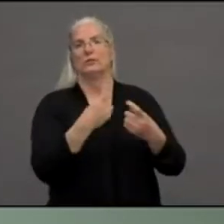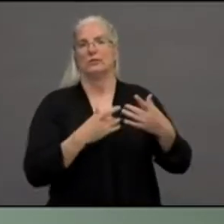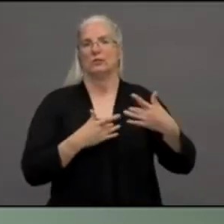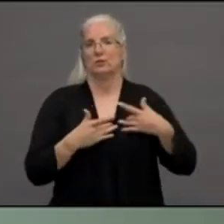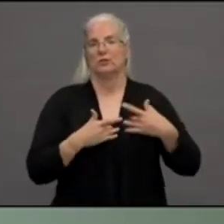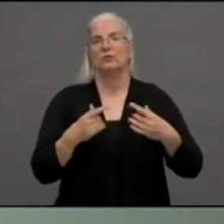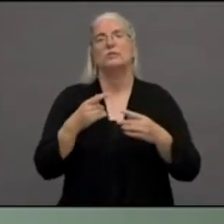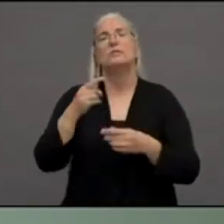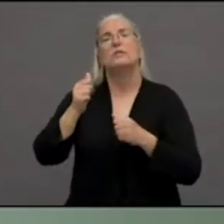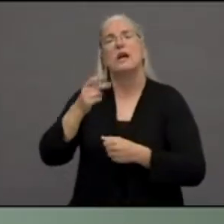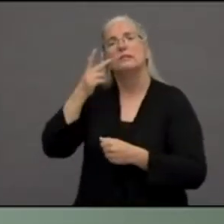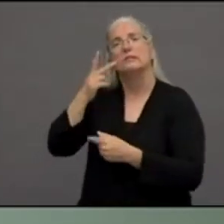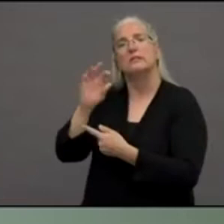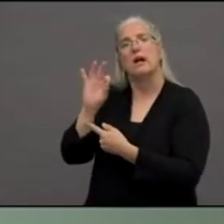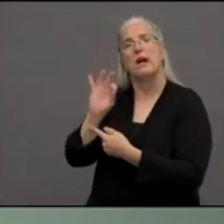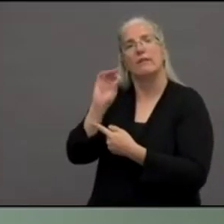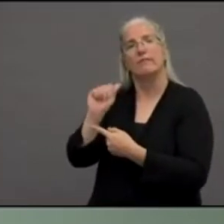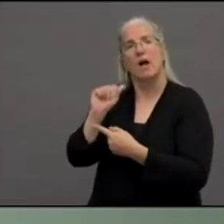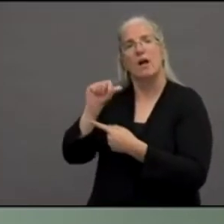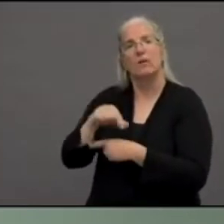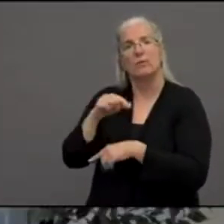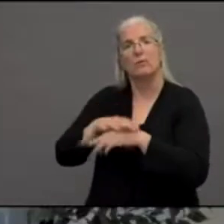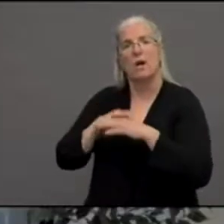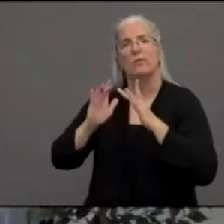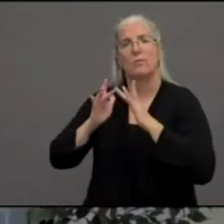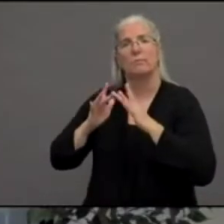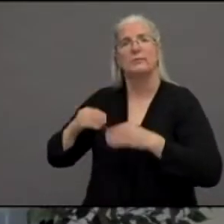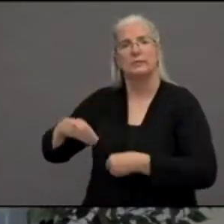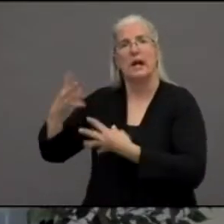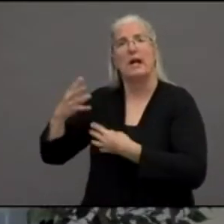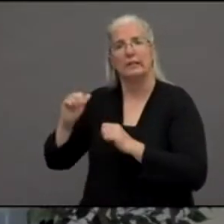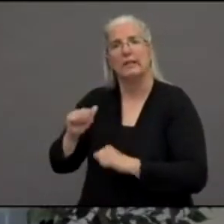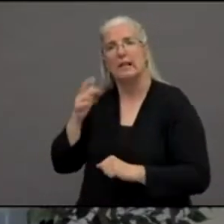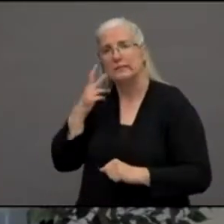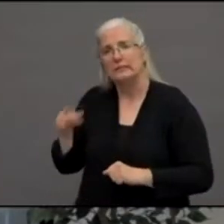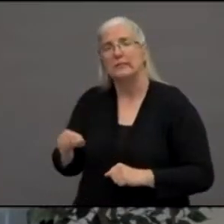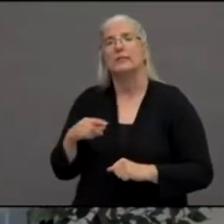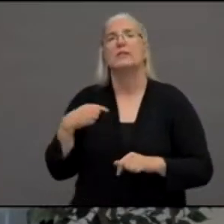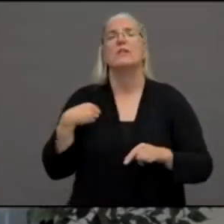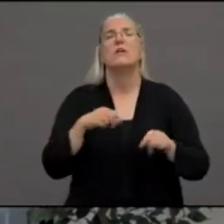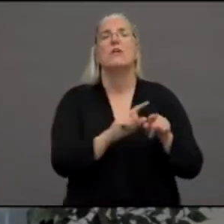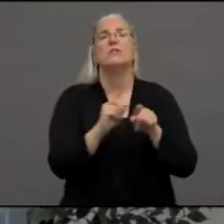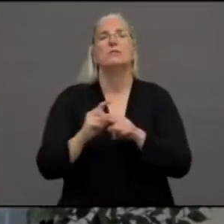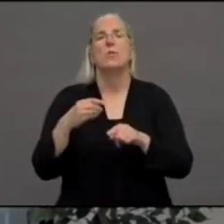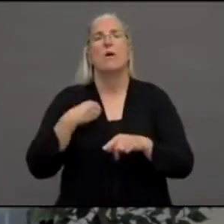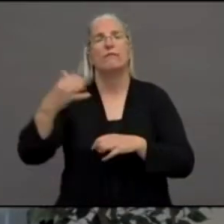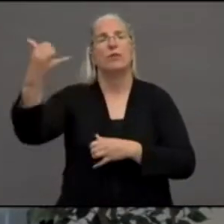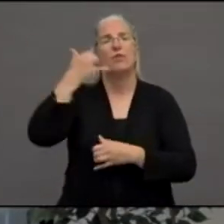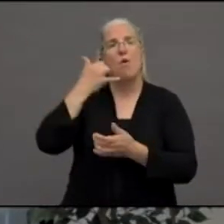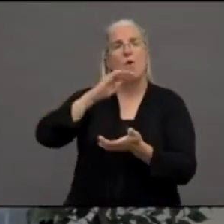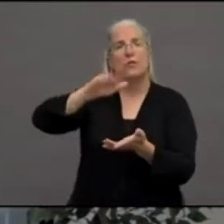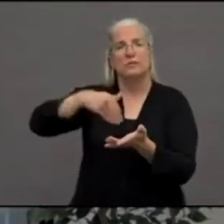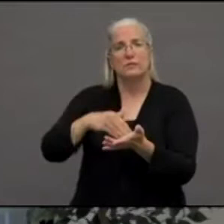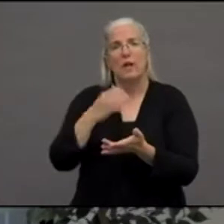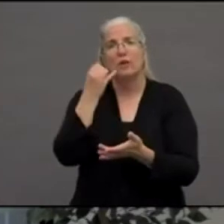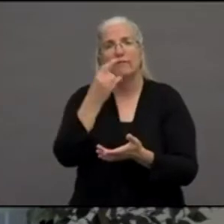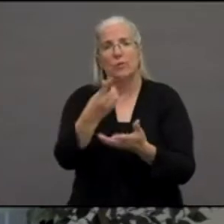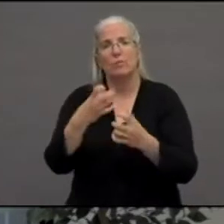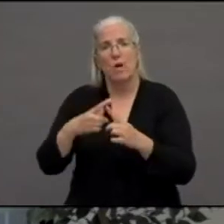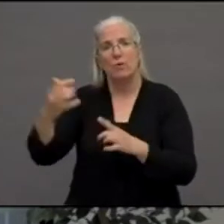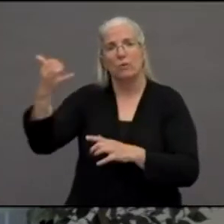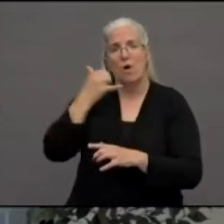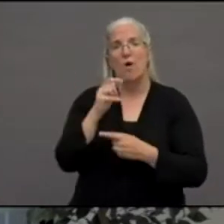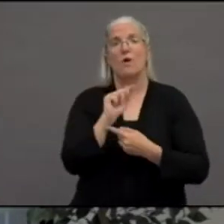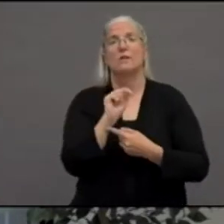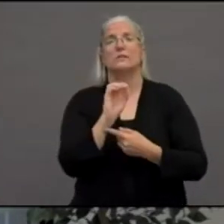as to the call center, and Todd is here this morning because he has all of the answers all the time. Todd, it has